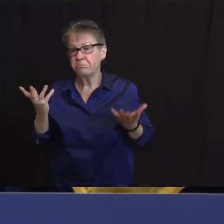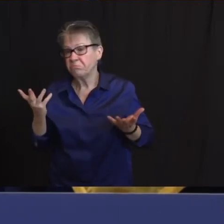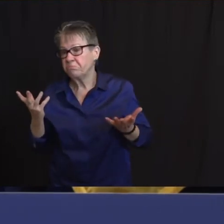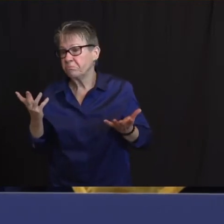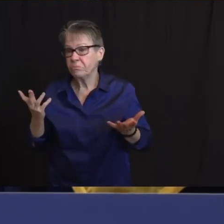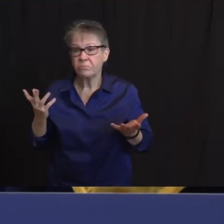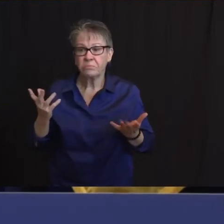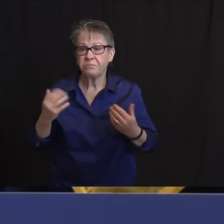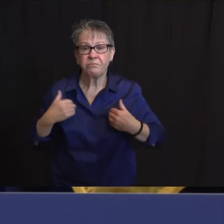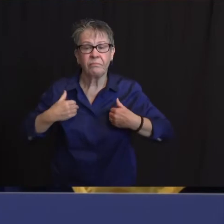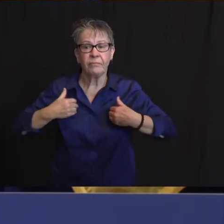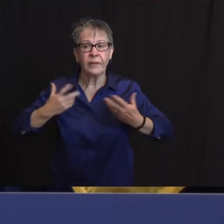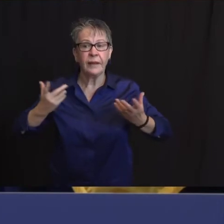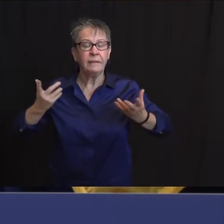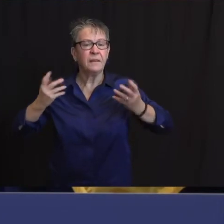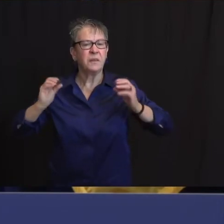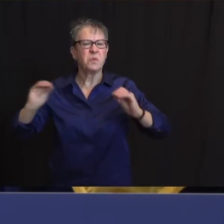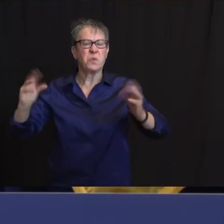insight beyond that.